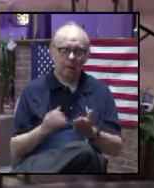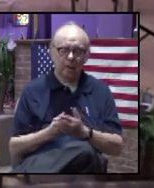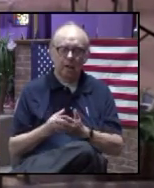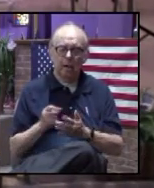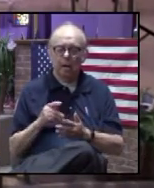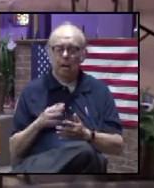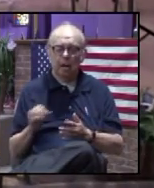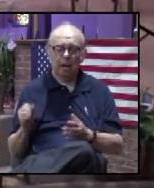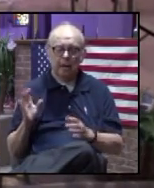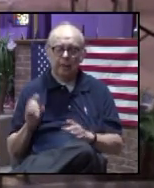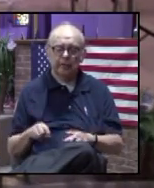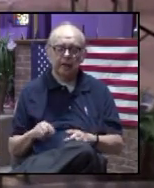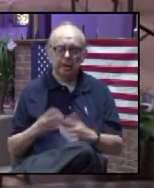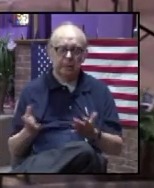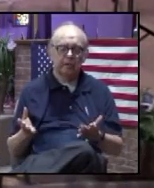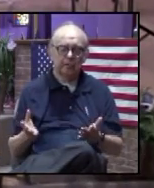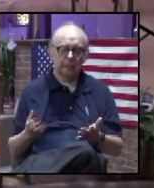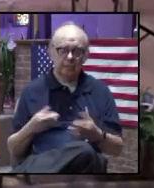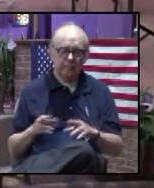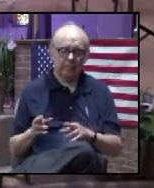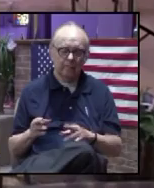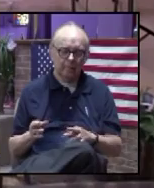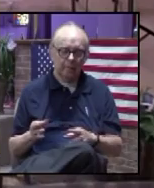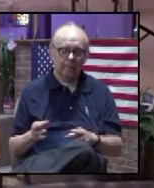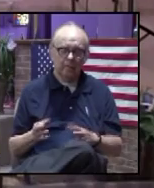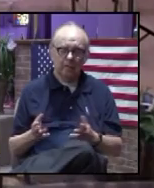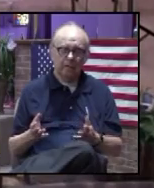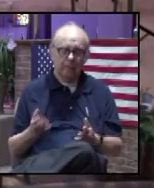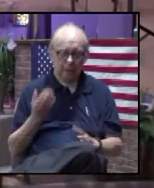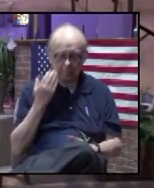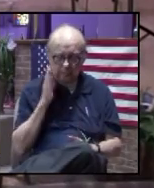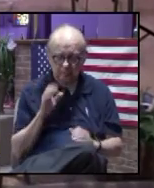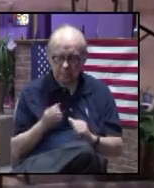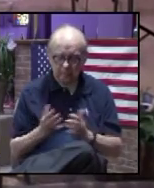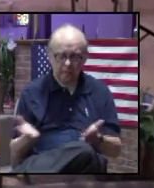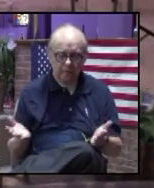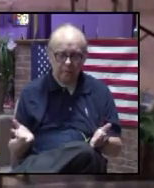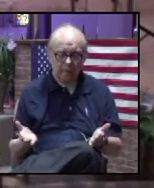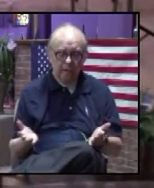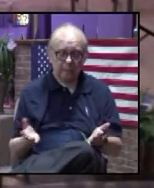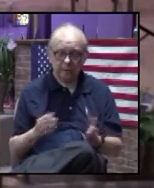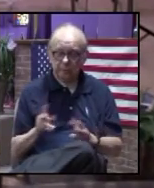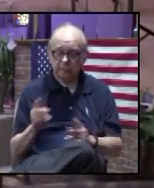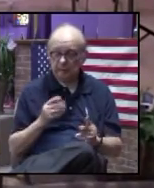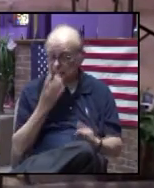spices, everything that they had already. I don't know how much they slept